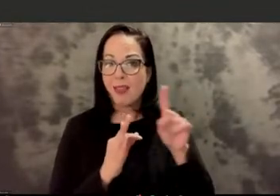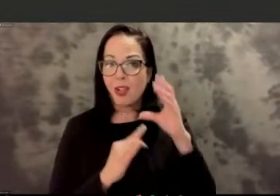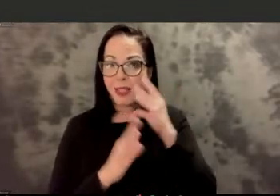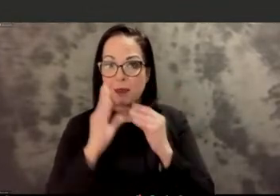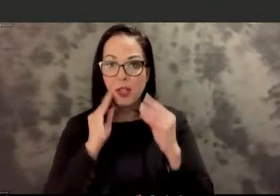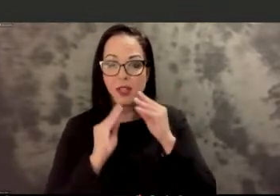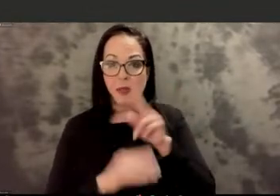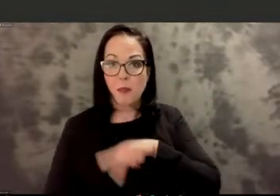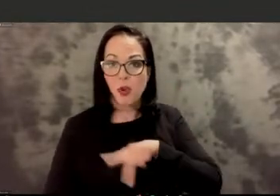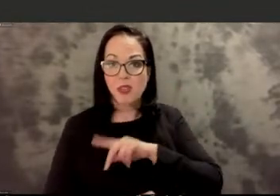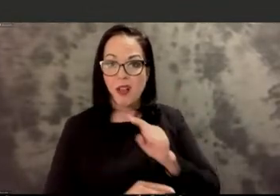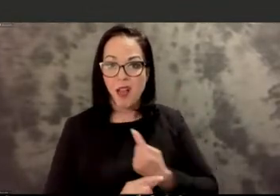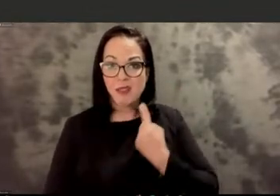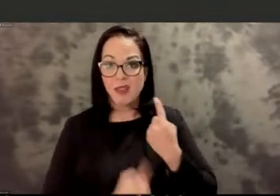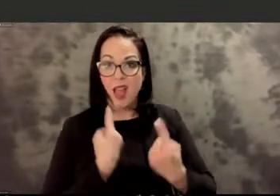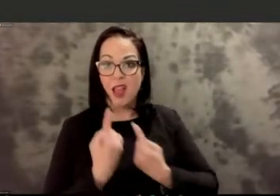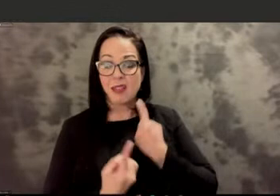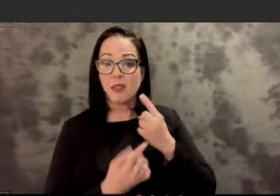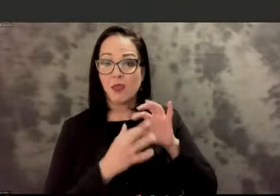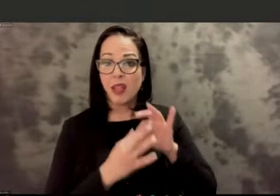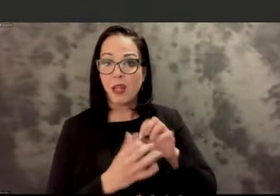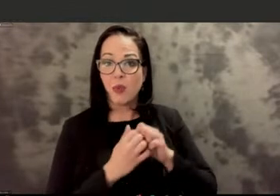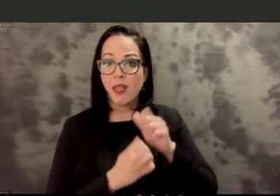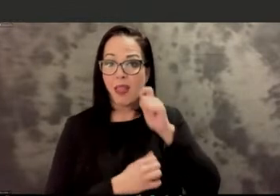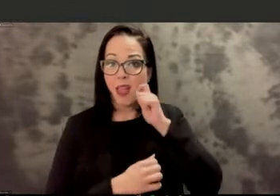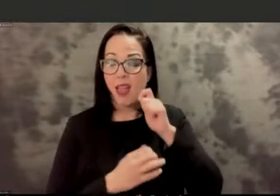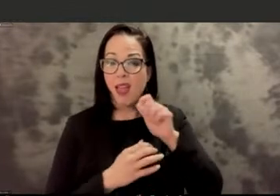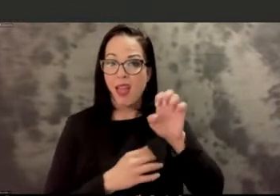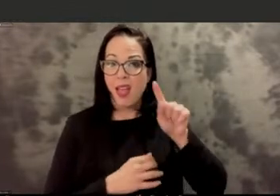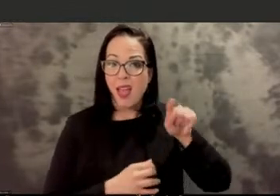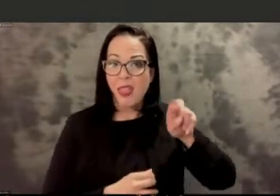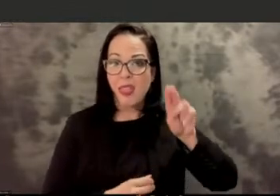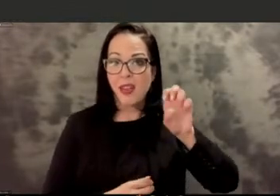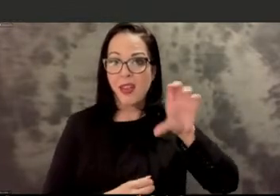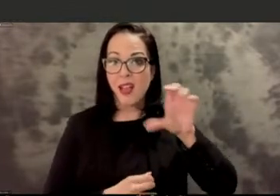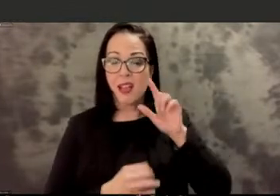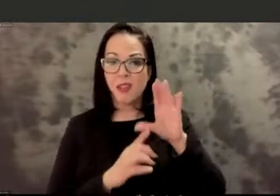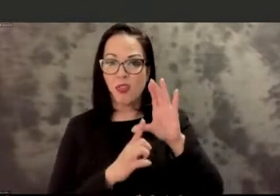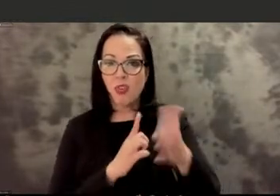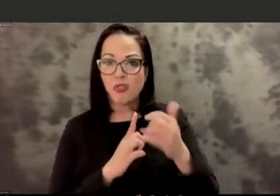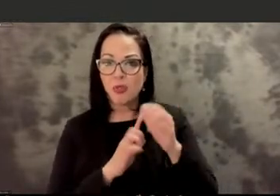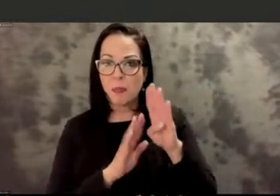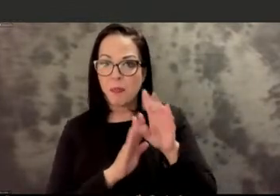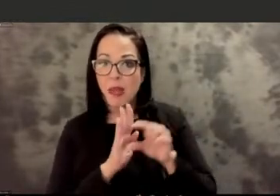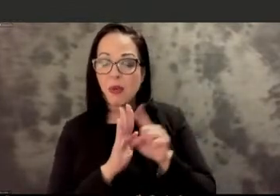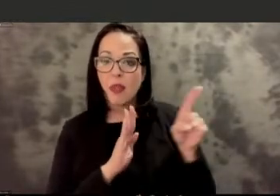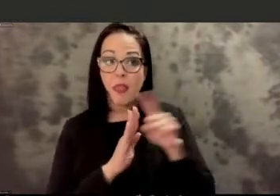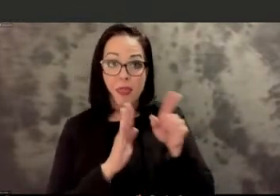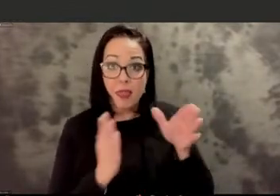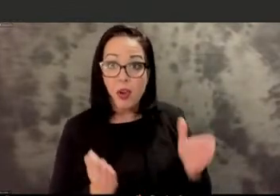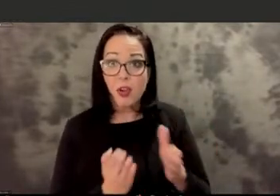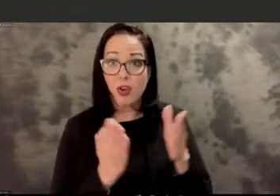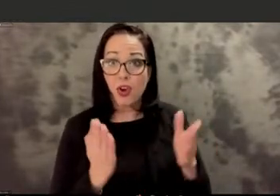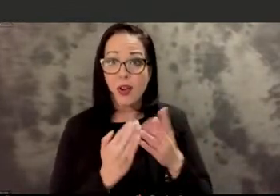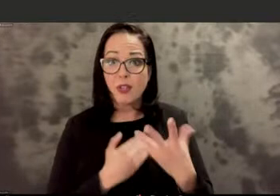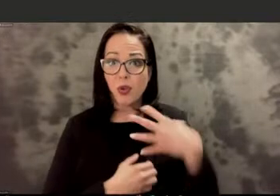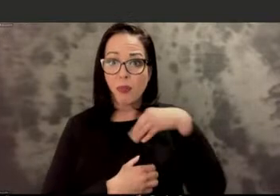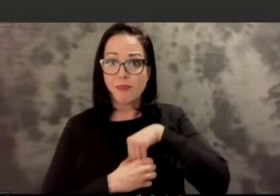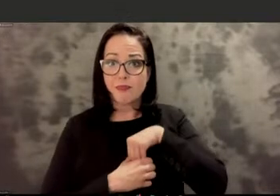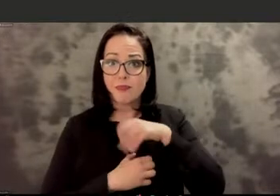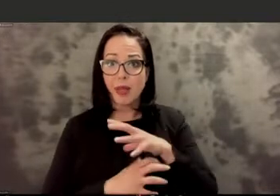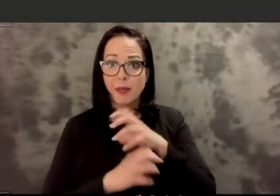personal attacks on their ethnic background. They are encouraged to internalize their reaction